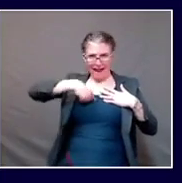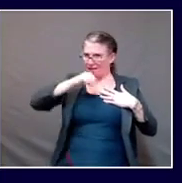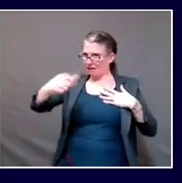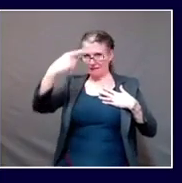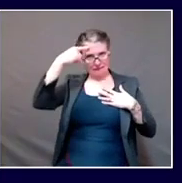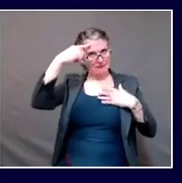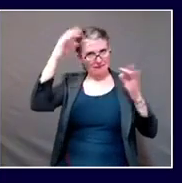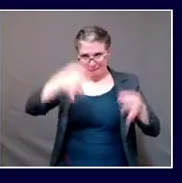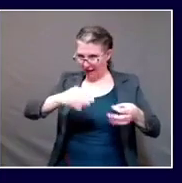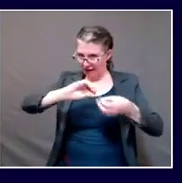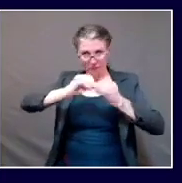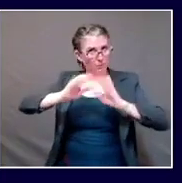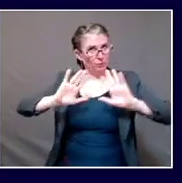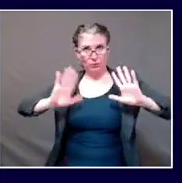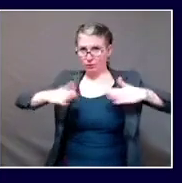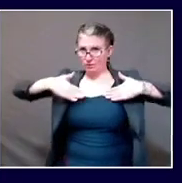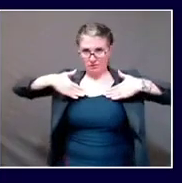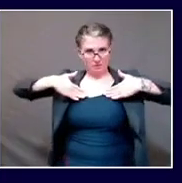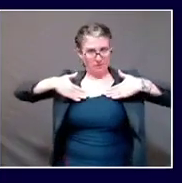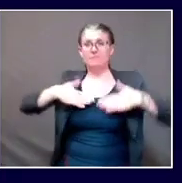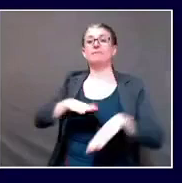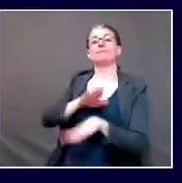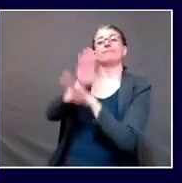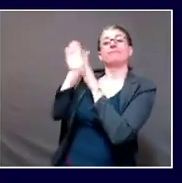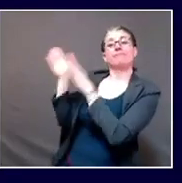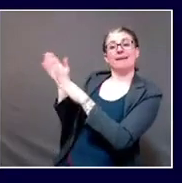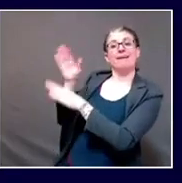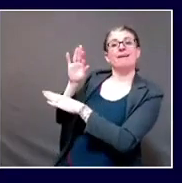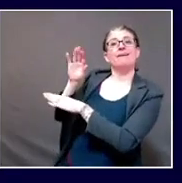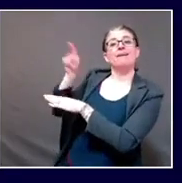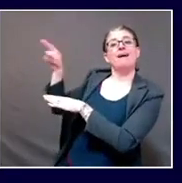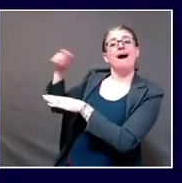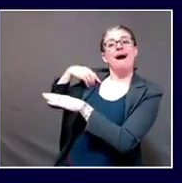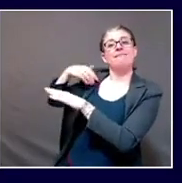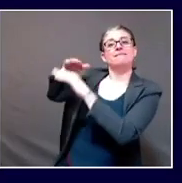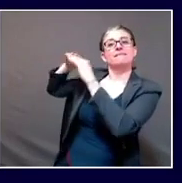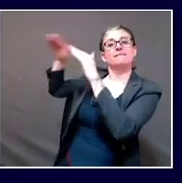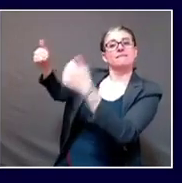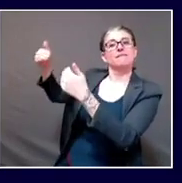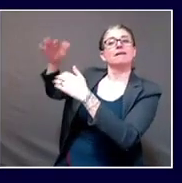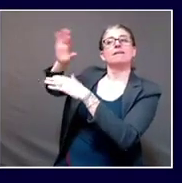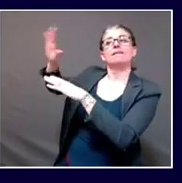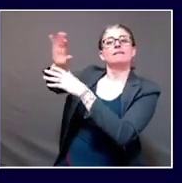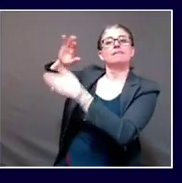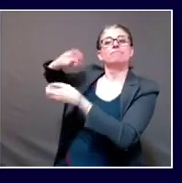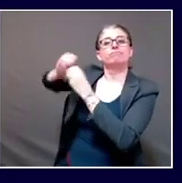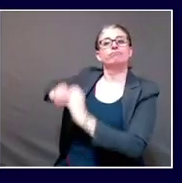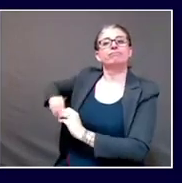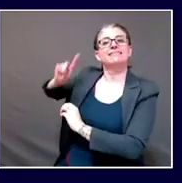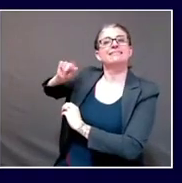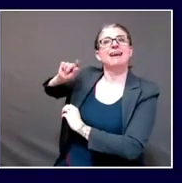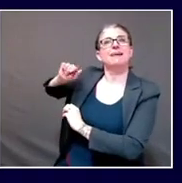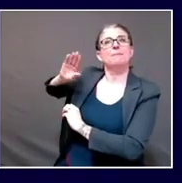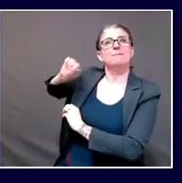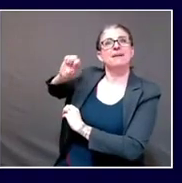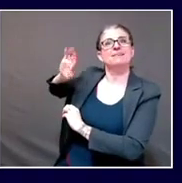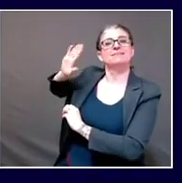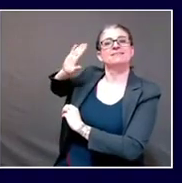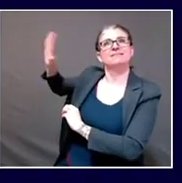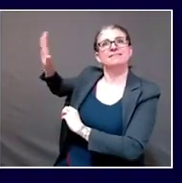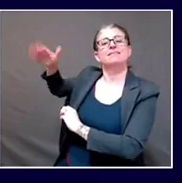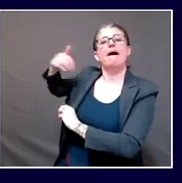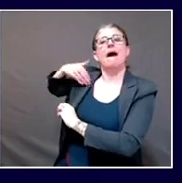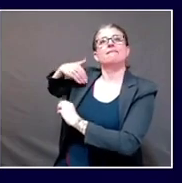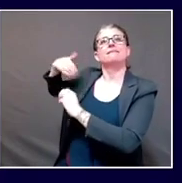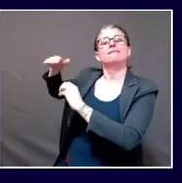conjunction with Operation Warp Speed. It goes by the intriguing name Tiberius and it